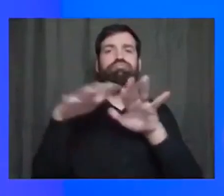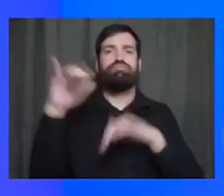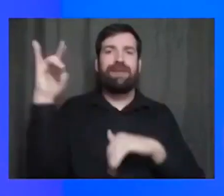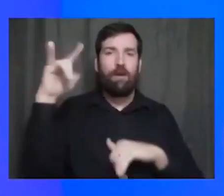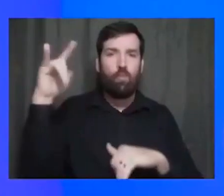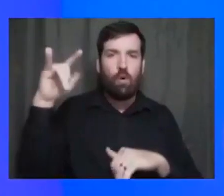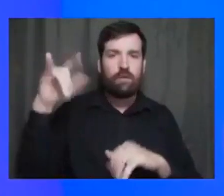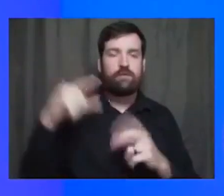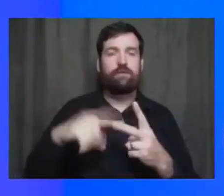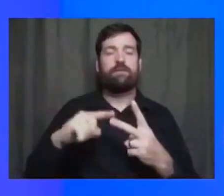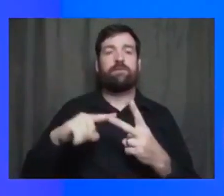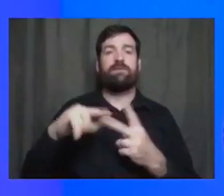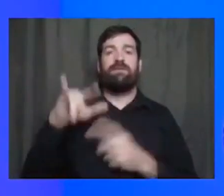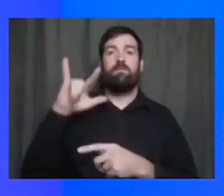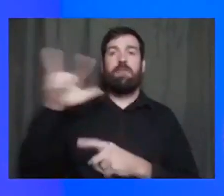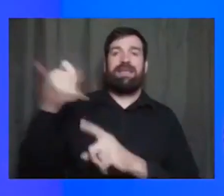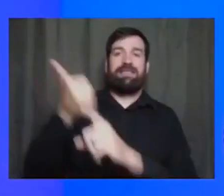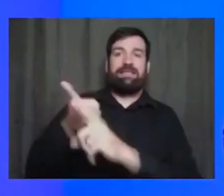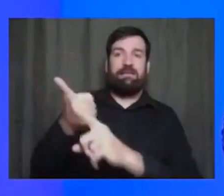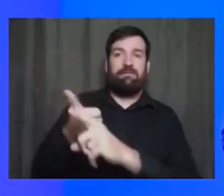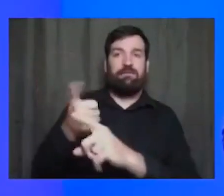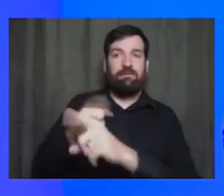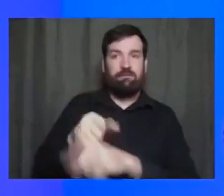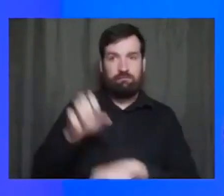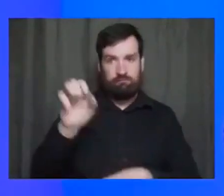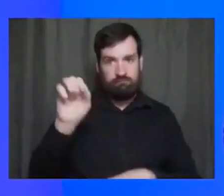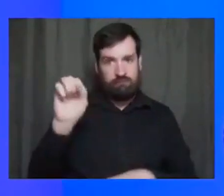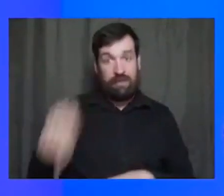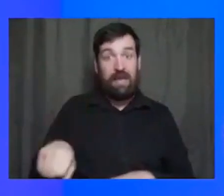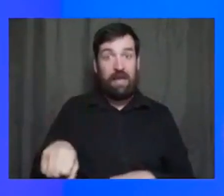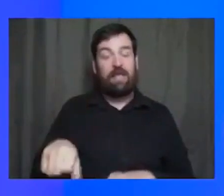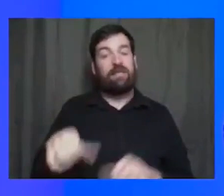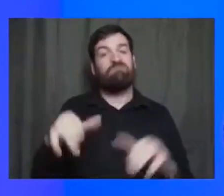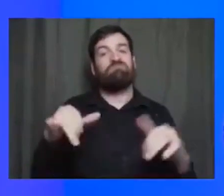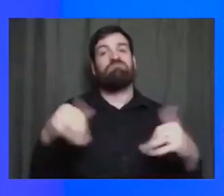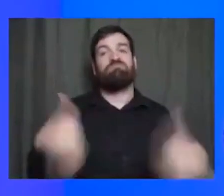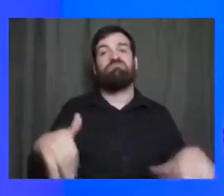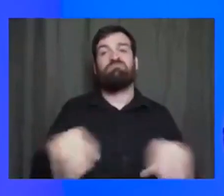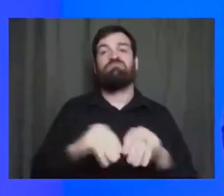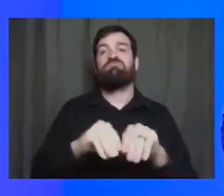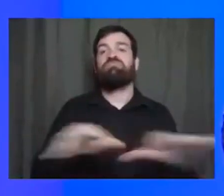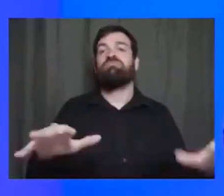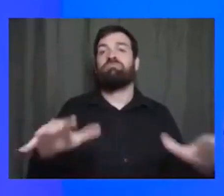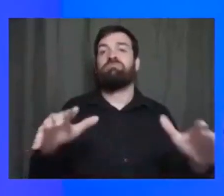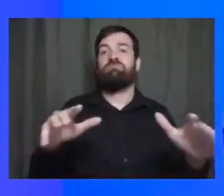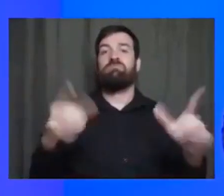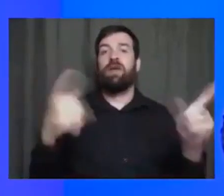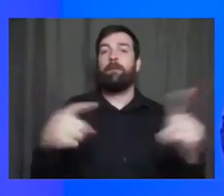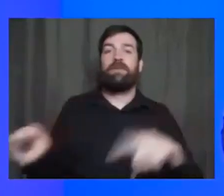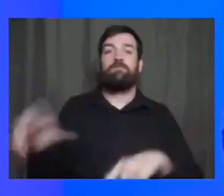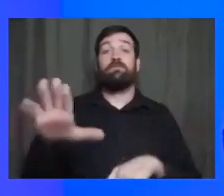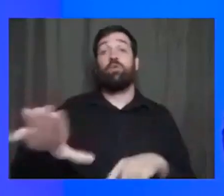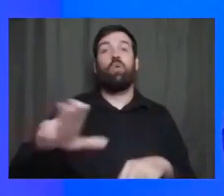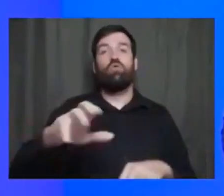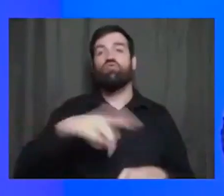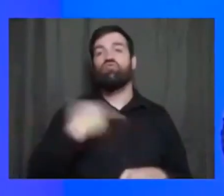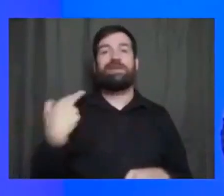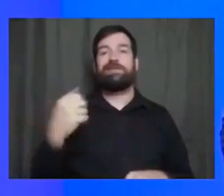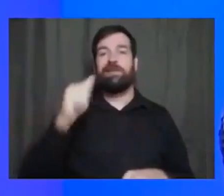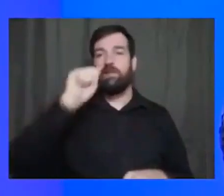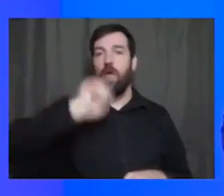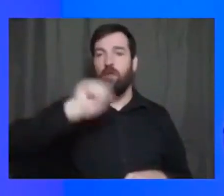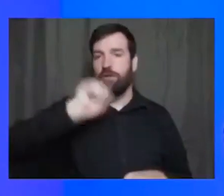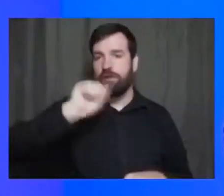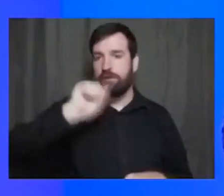can be places where transmission occurs. So it's all about your risk tolerance, I think, and what you want to expect.